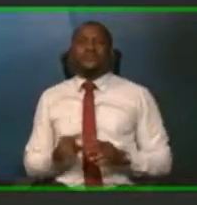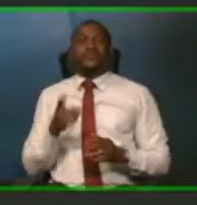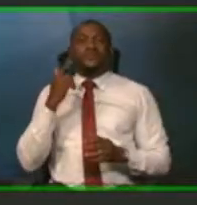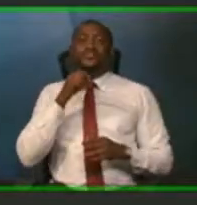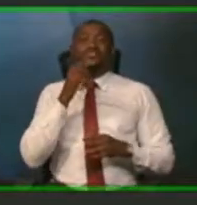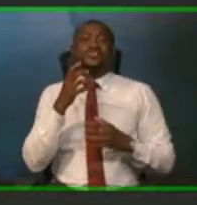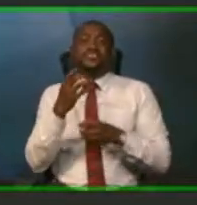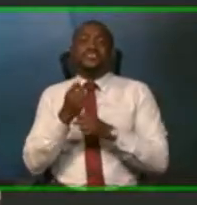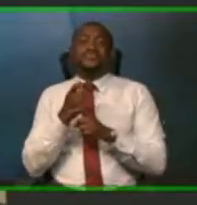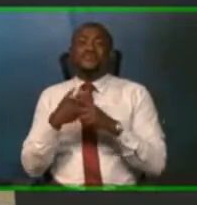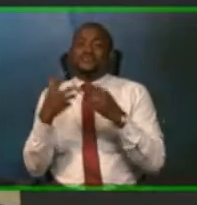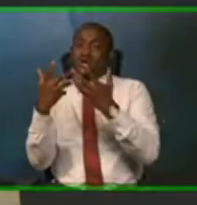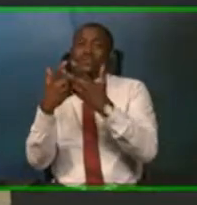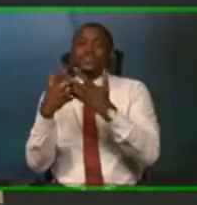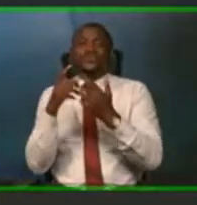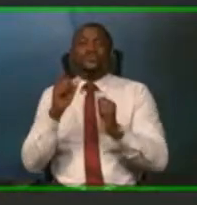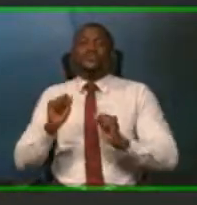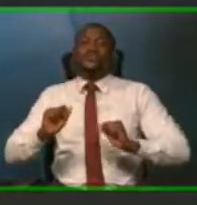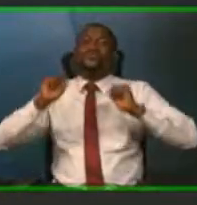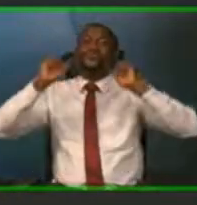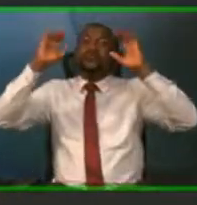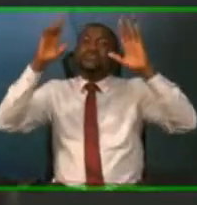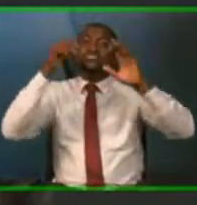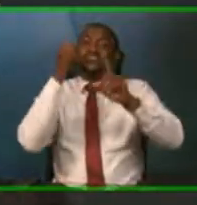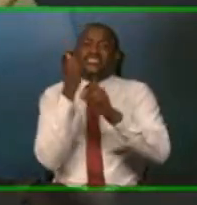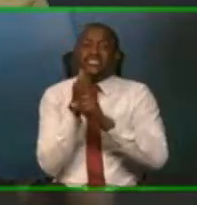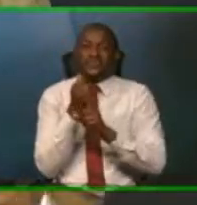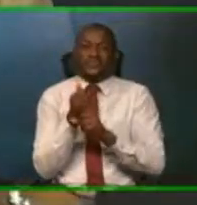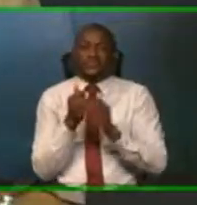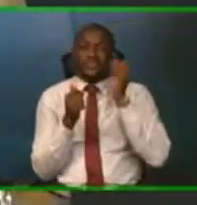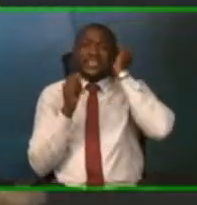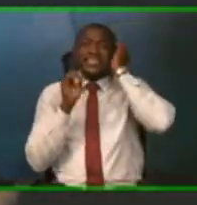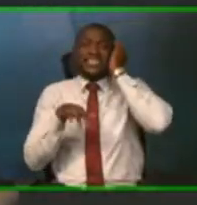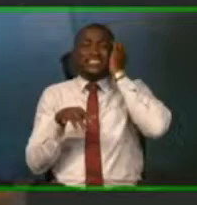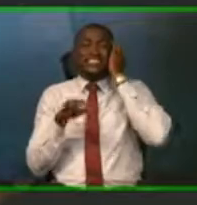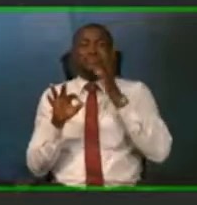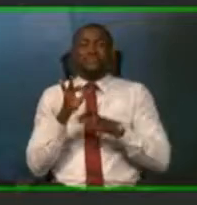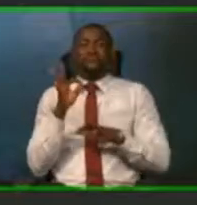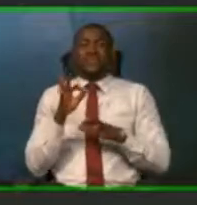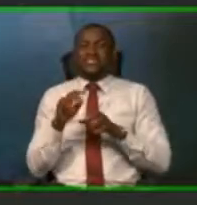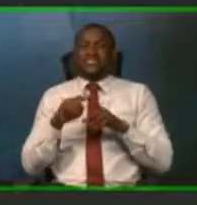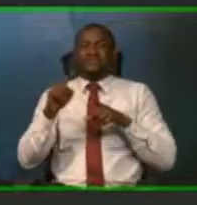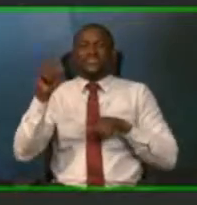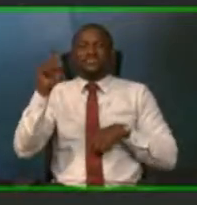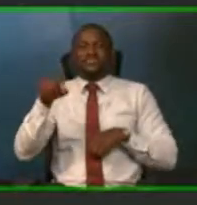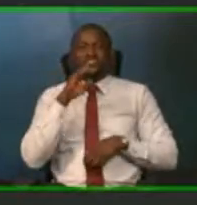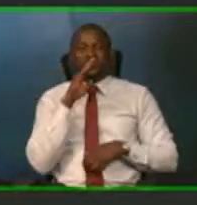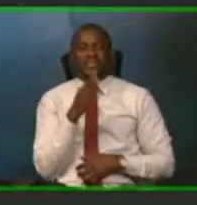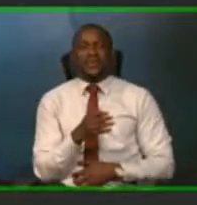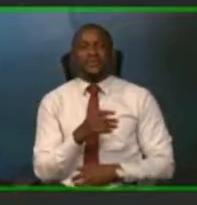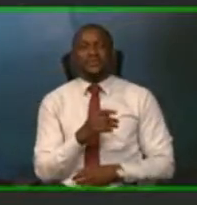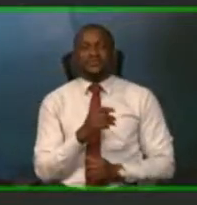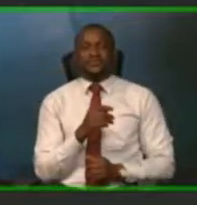colleagues. You must submit yourself. That spiritual potential difference must be there.